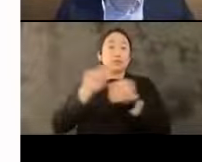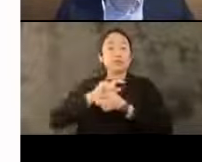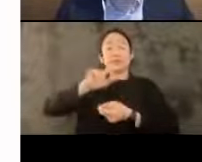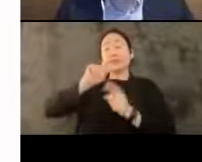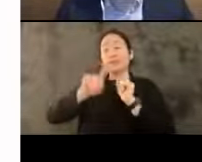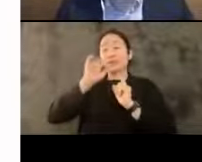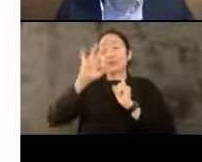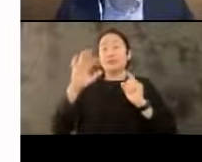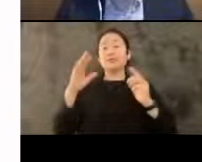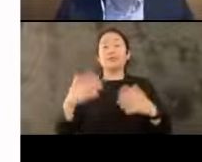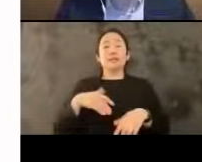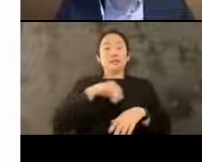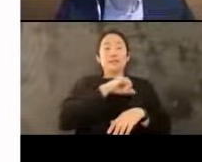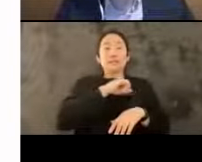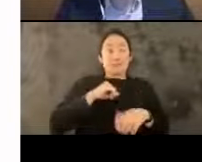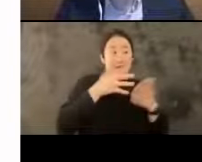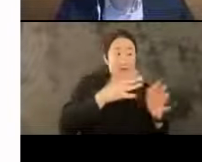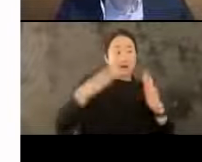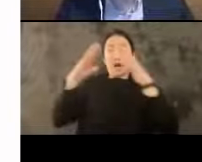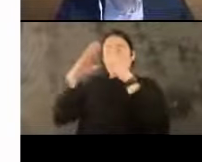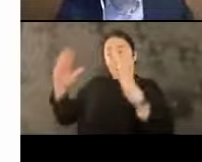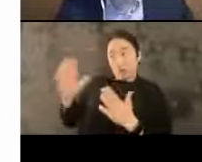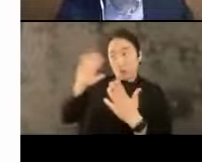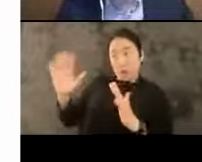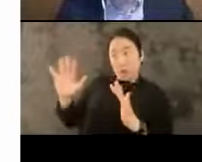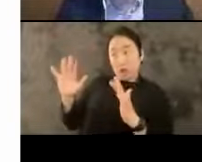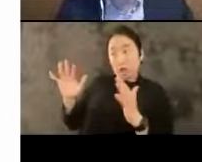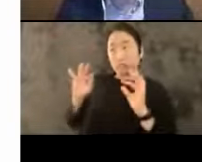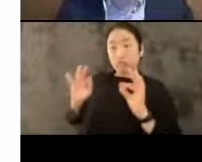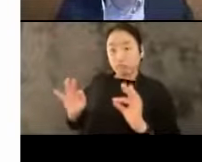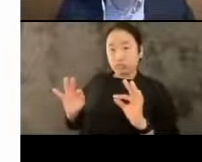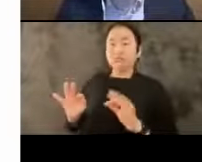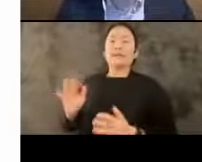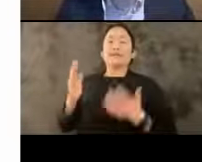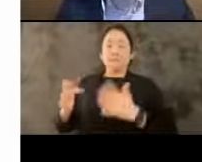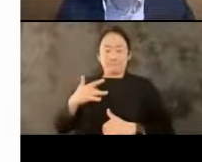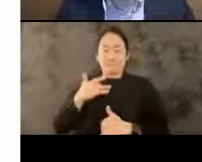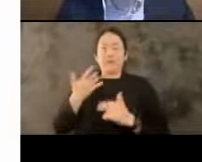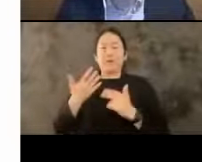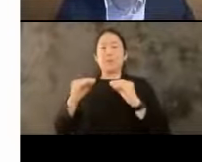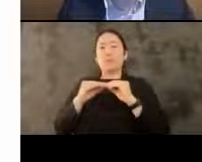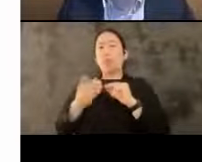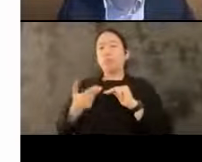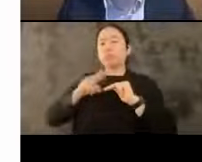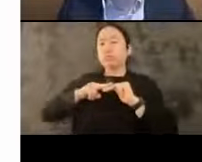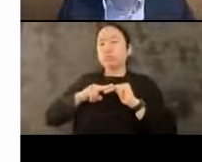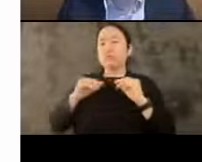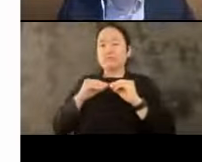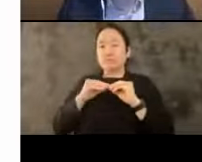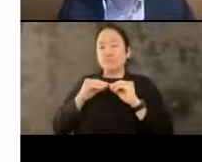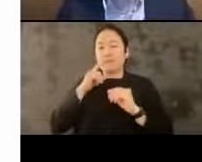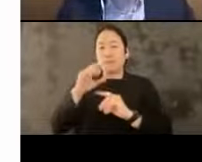like it did in the Senate, yes, we would think that there would be at least a little increase in funding to the county transit system as part of that